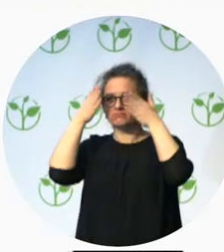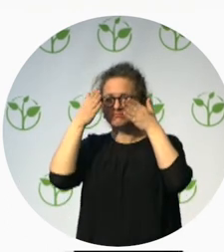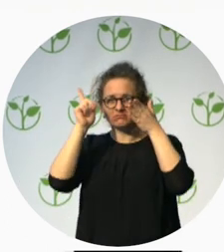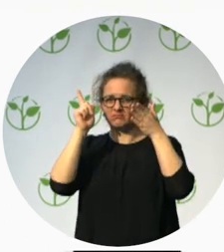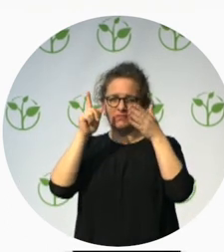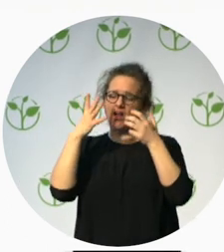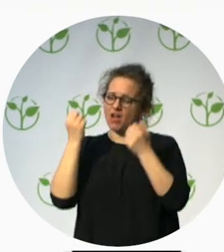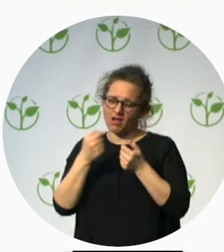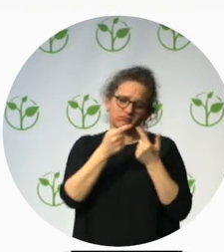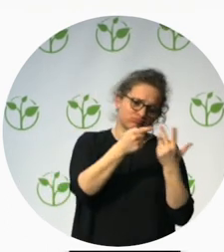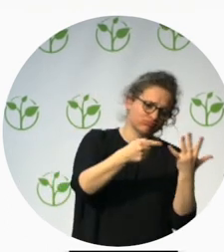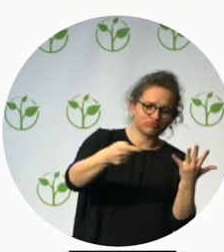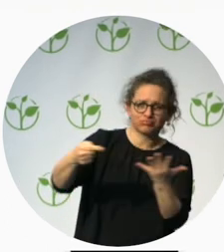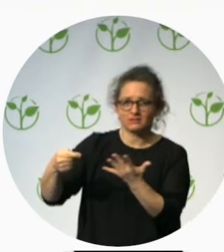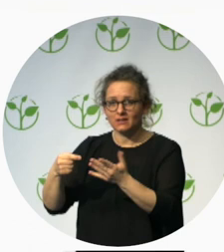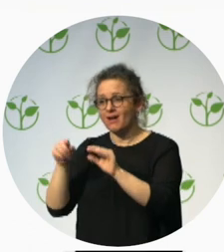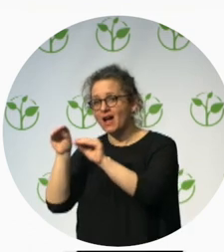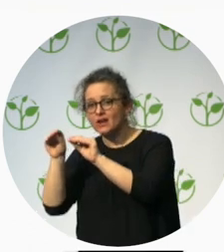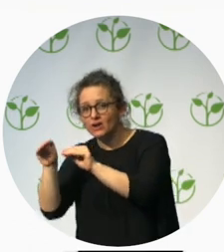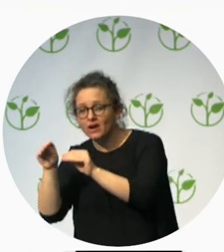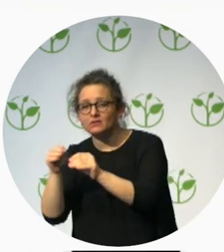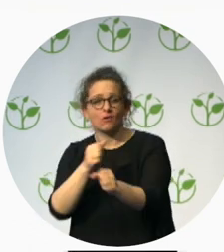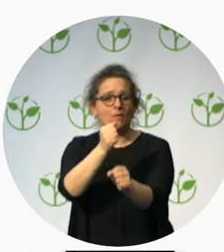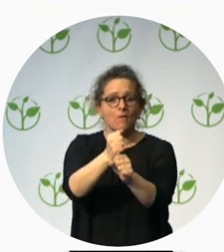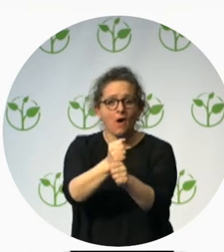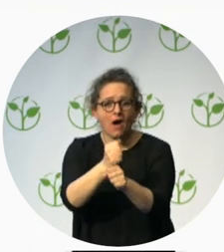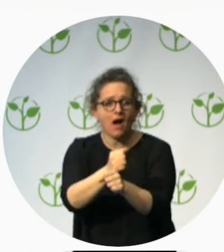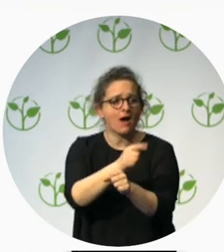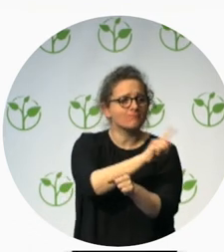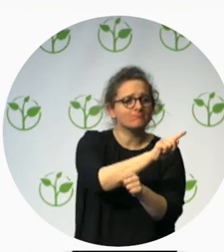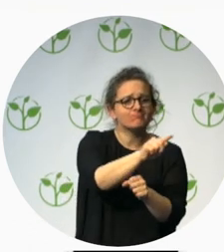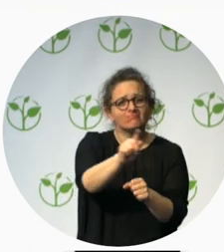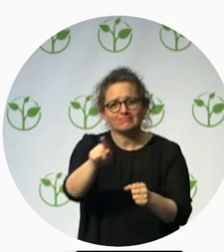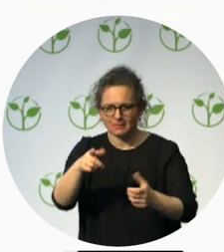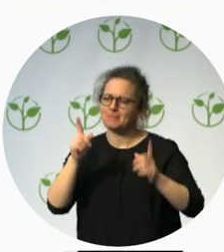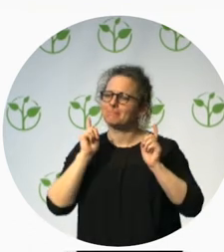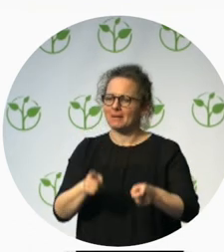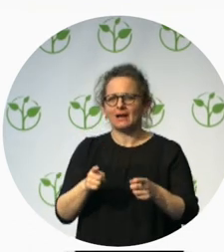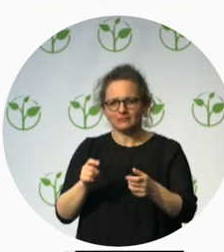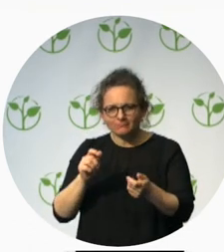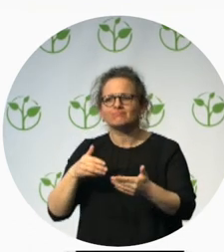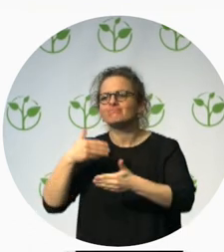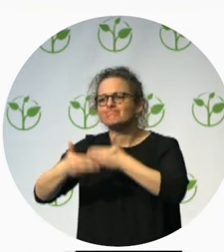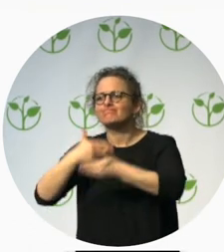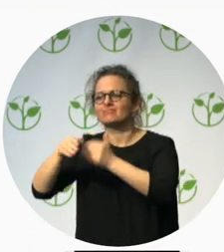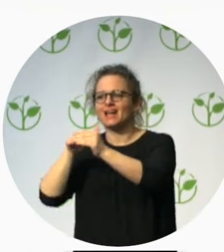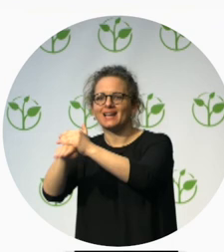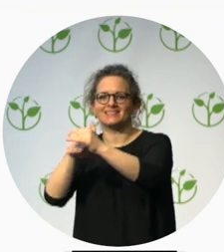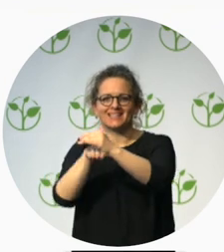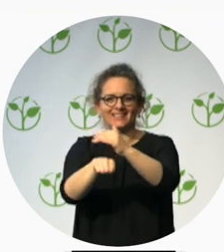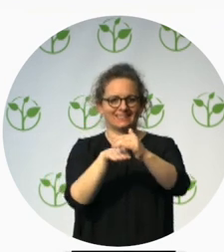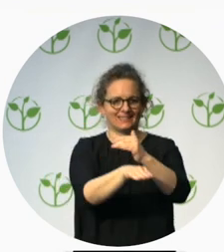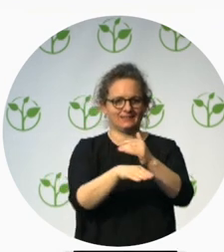employment with accessibility. So I would say that it's an every year theme for us. Dear members of the Zero